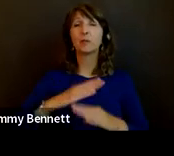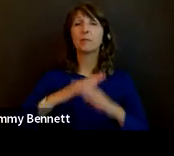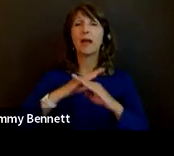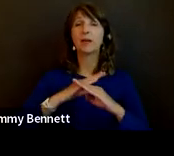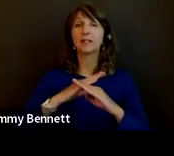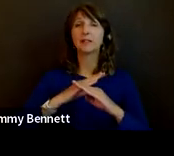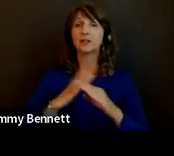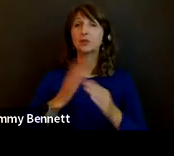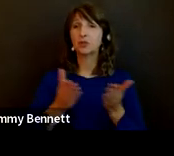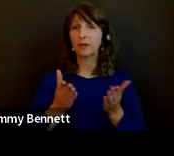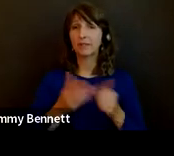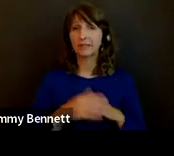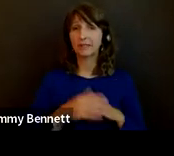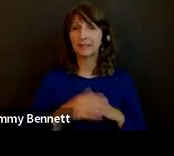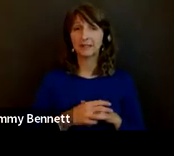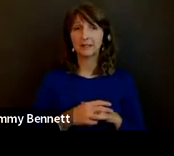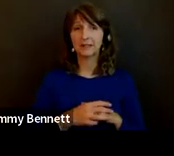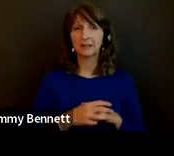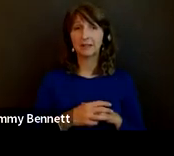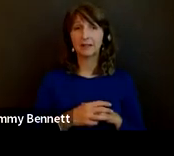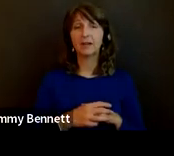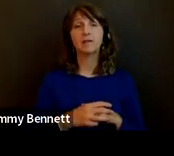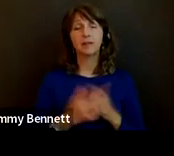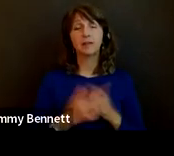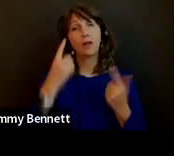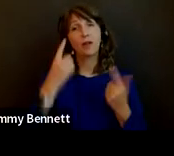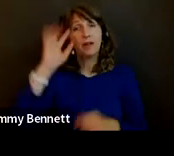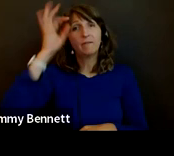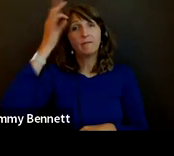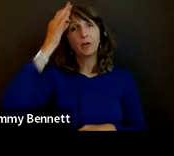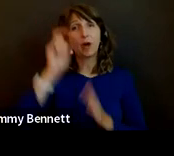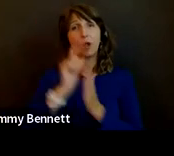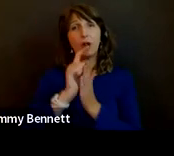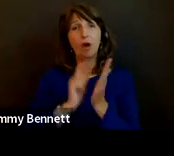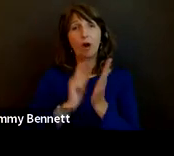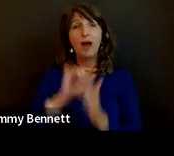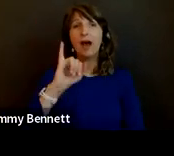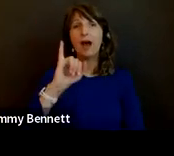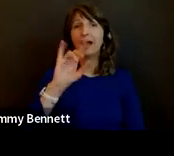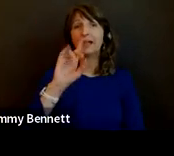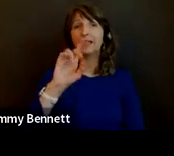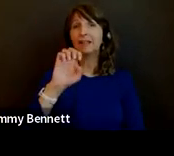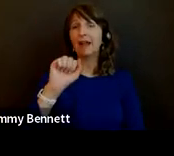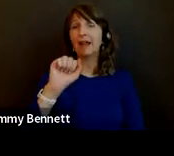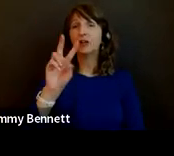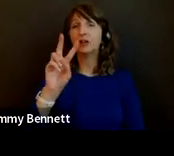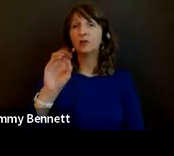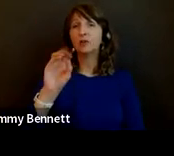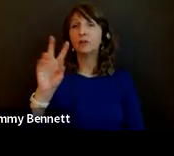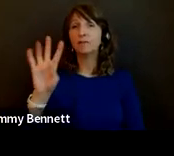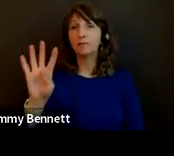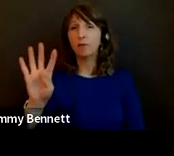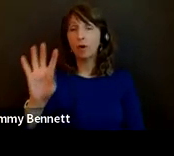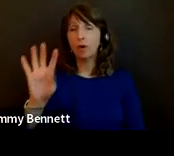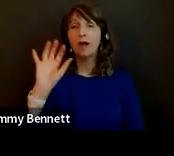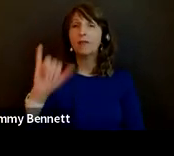I'm glad you asked. Let's think about it from the view of federal law. So IDEA 2004 is the federal law that governs the